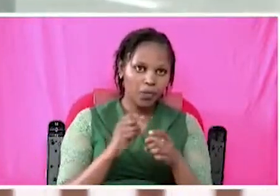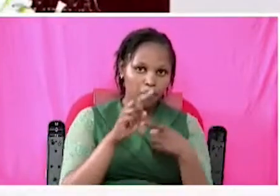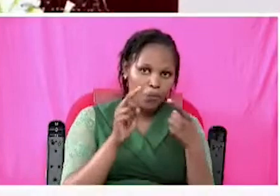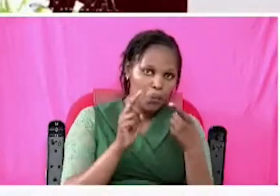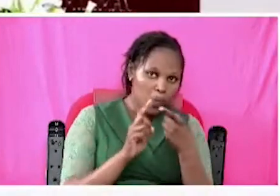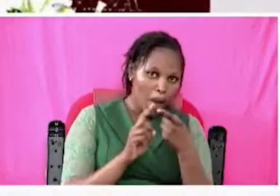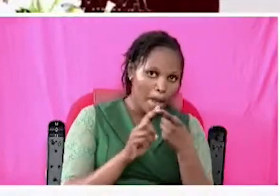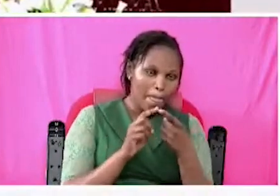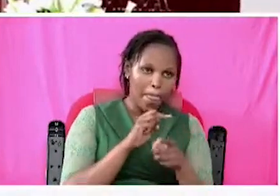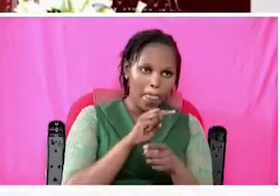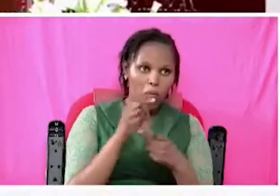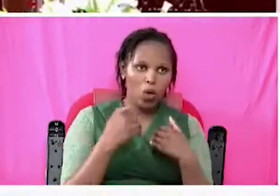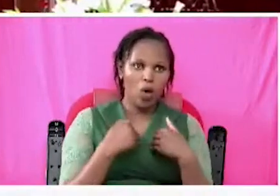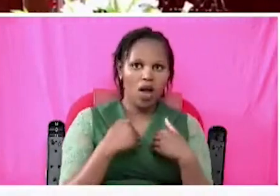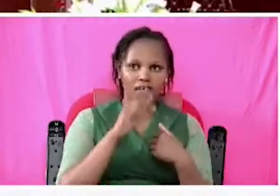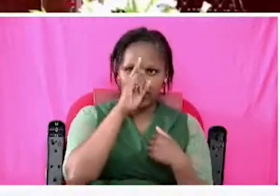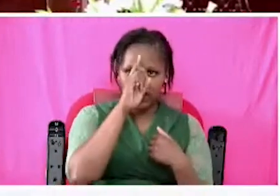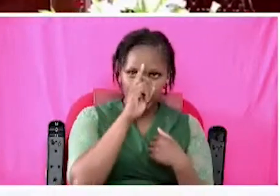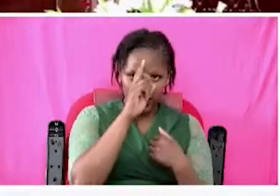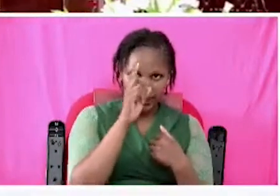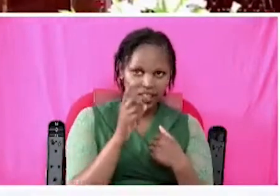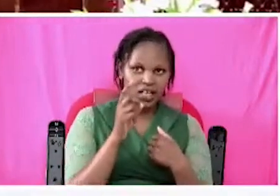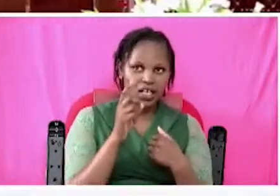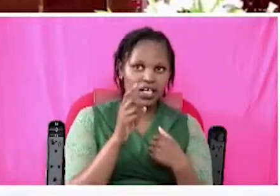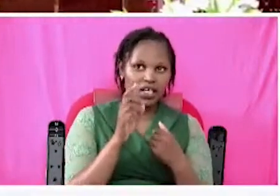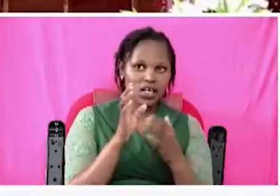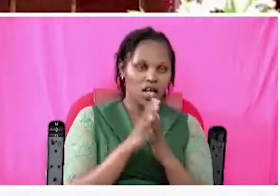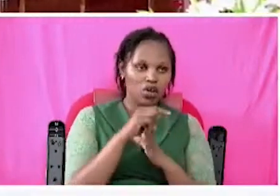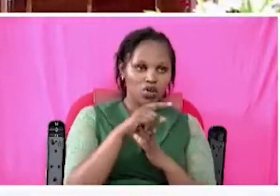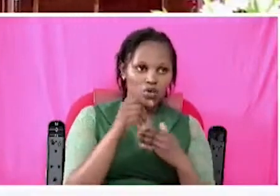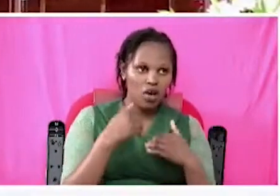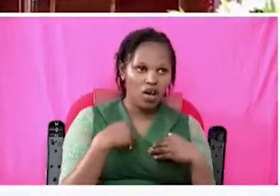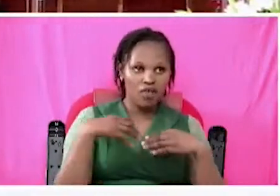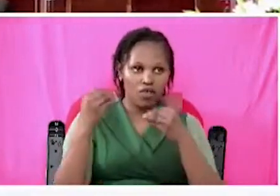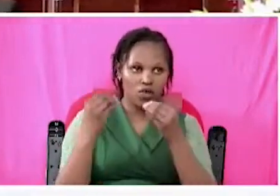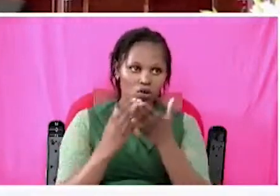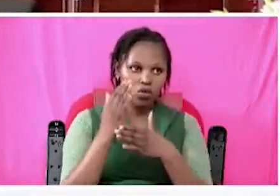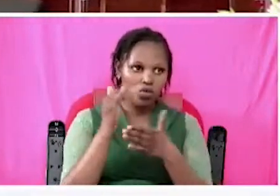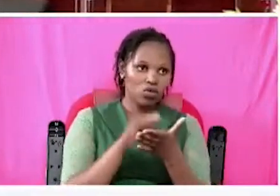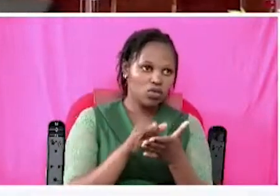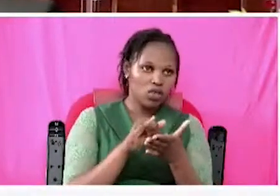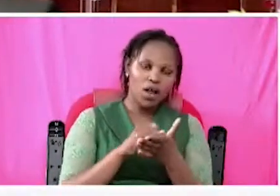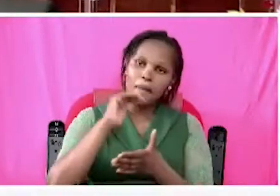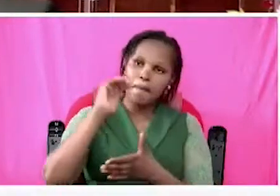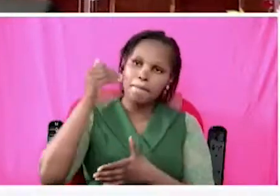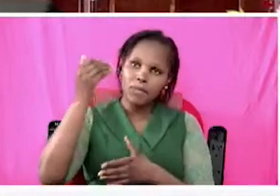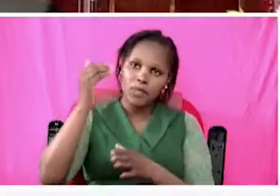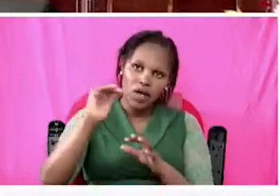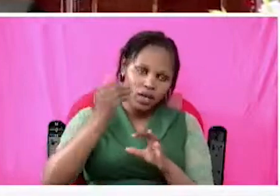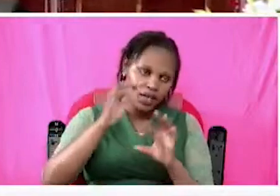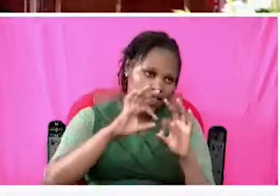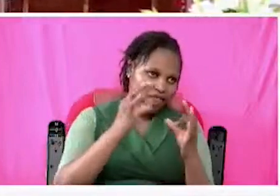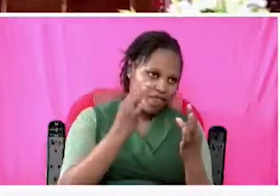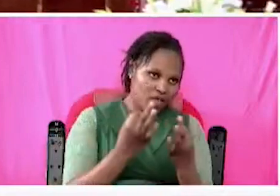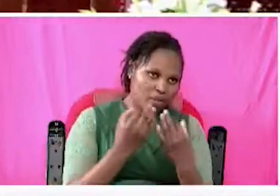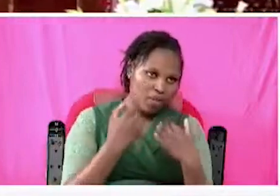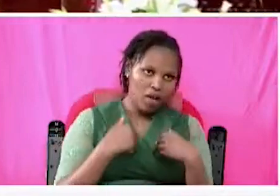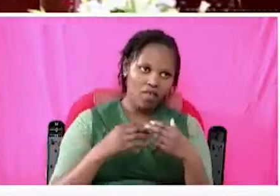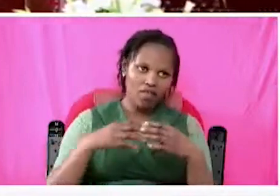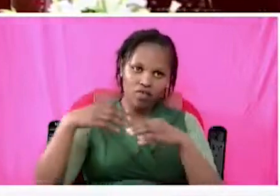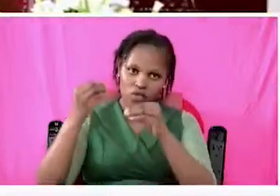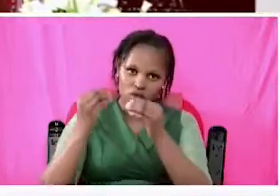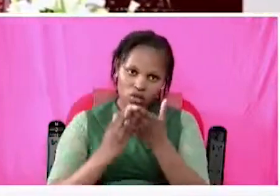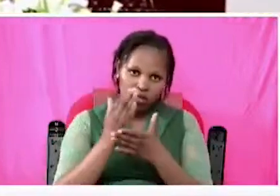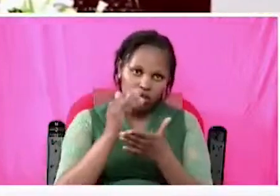whenever you have serious bereavement, and we've gone through that as a Milimani family, many families have gone through that, and you